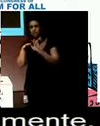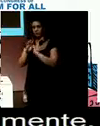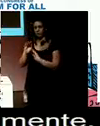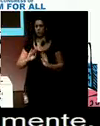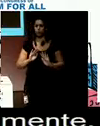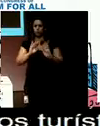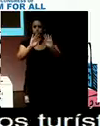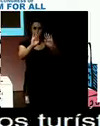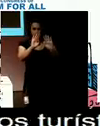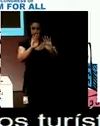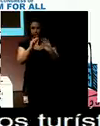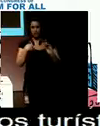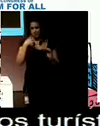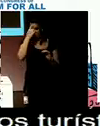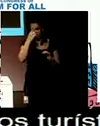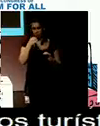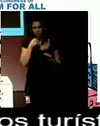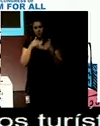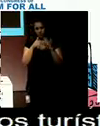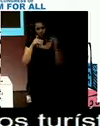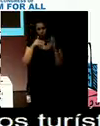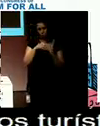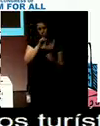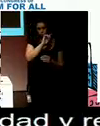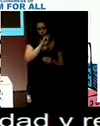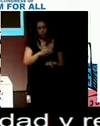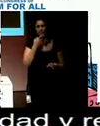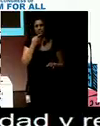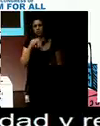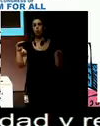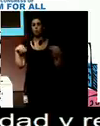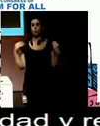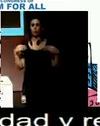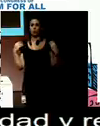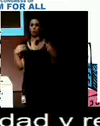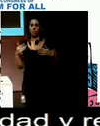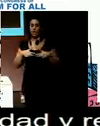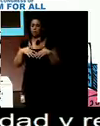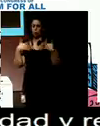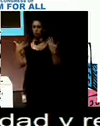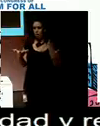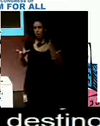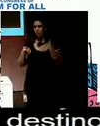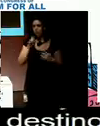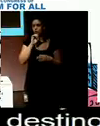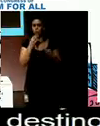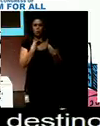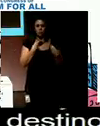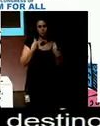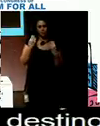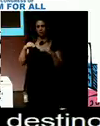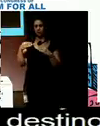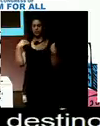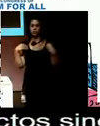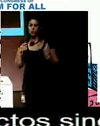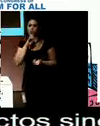the image of destinies. The difference is not just because of the products, but because how are